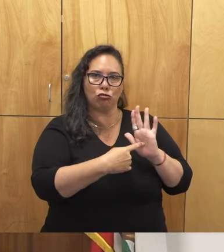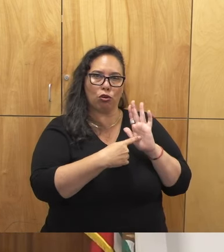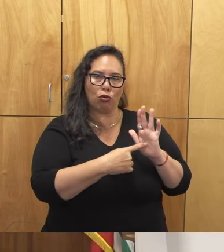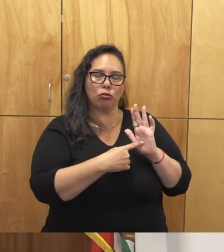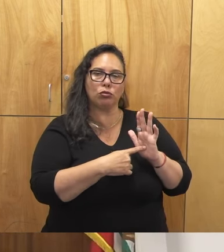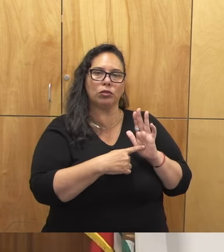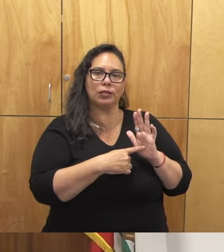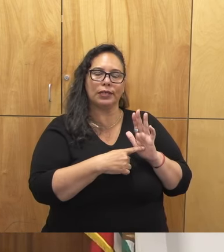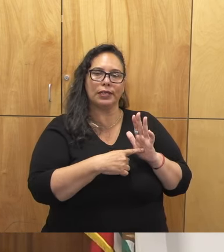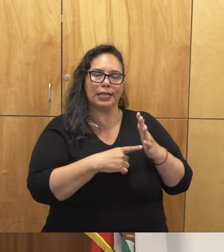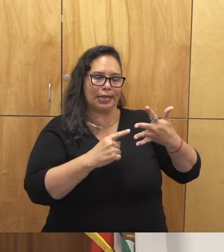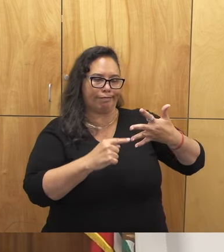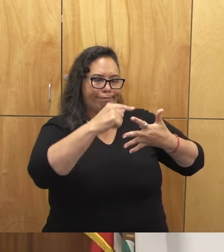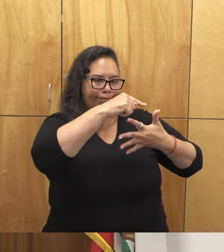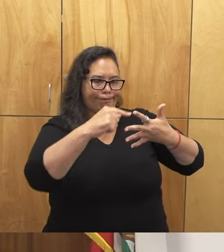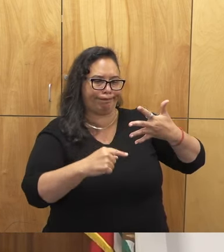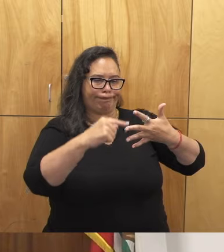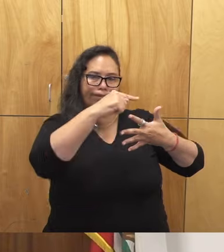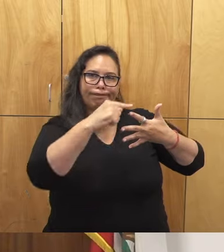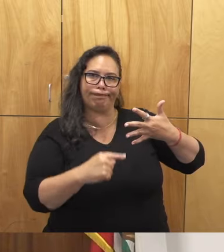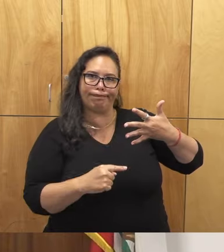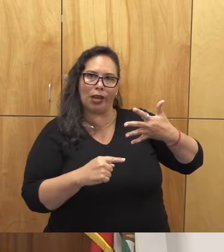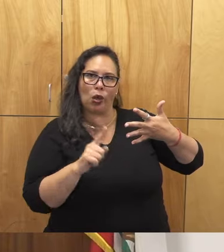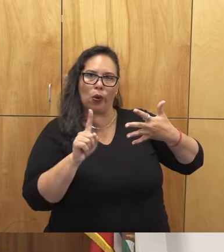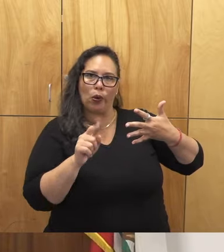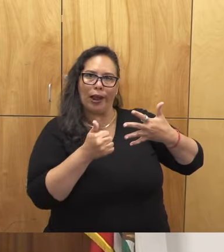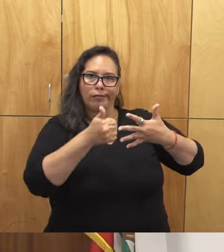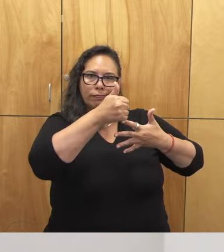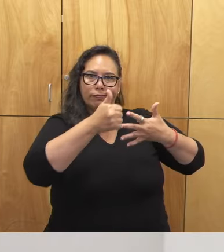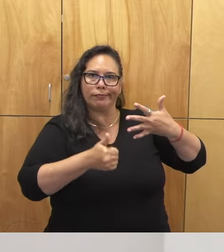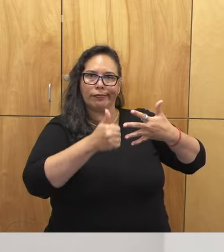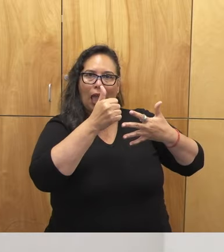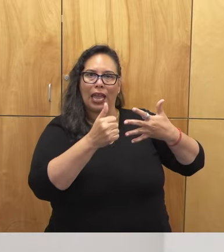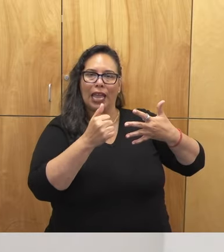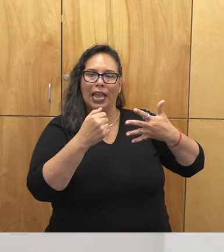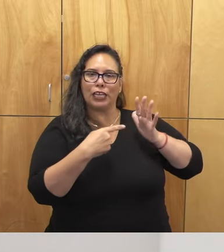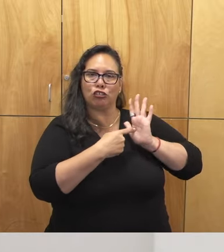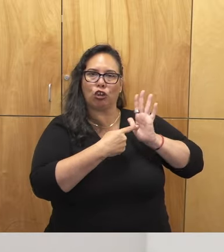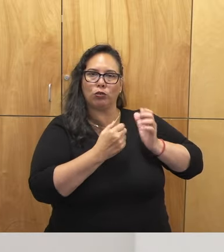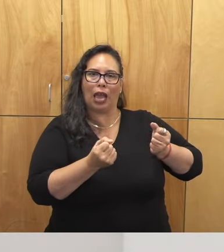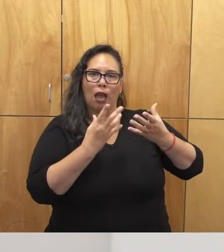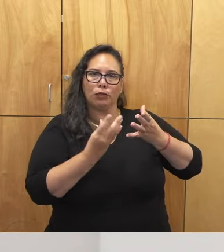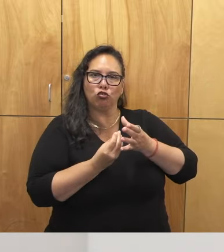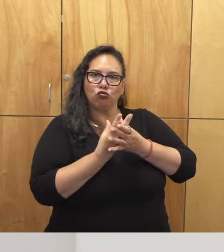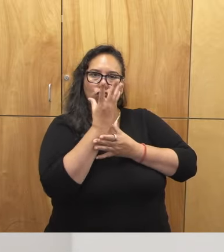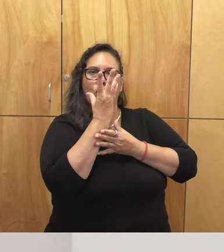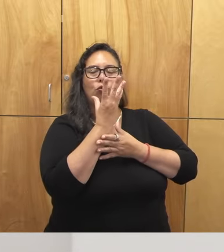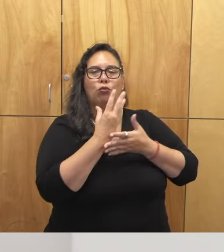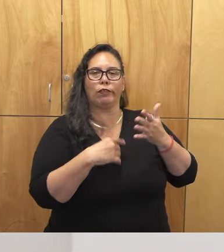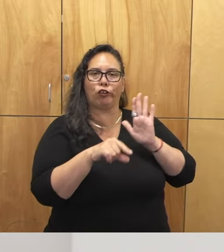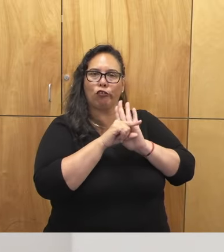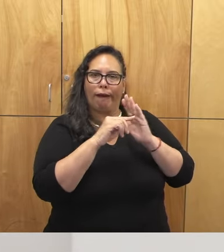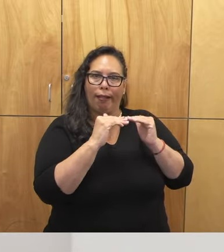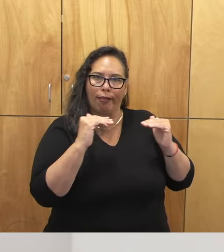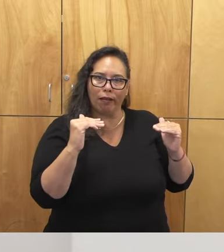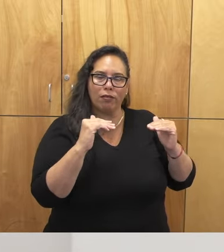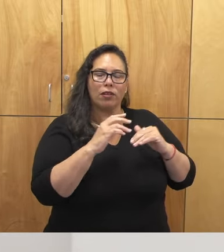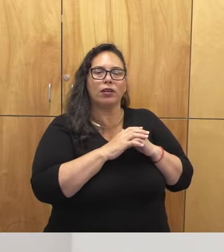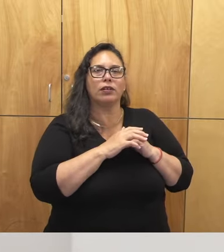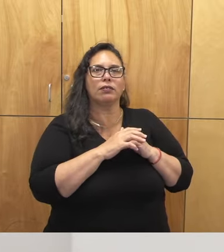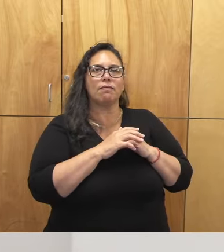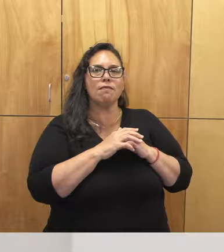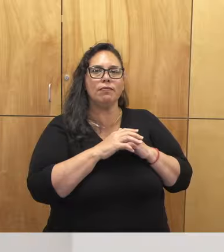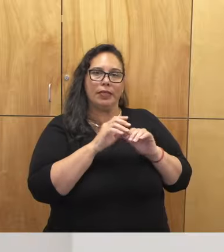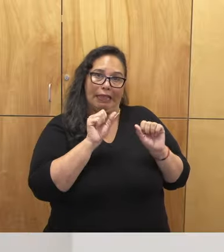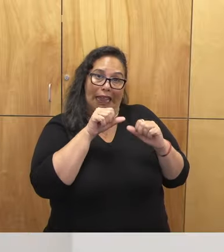child placed in diagnostic one. It shows how much growth they would need to make in order to be on grade level. And so they're able